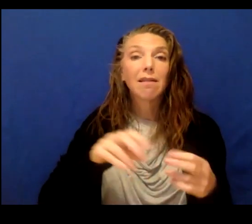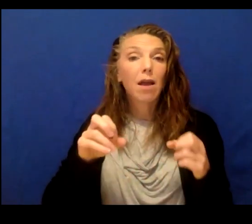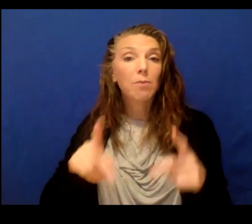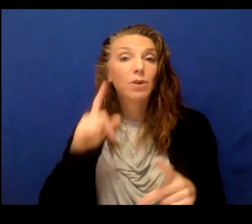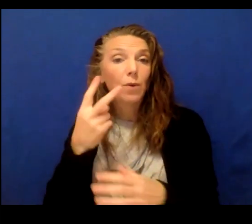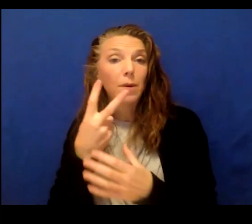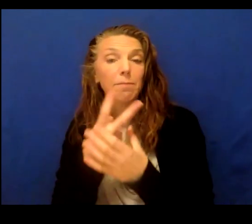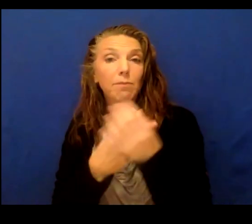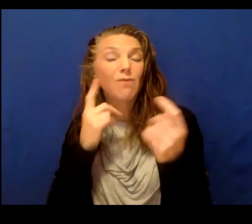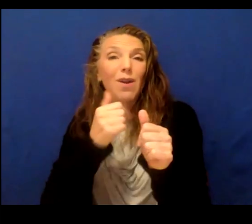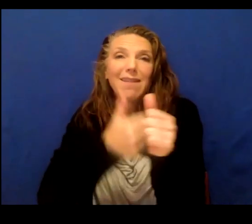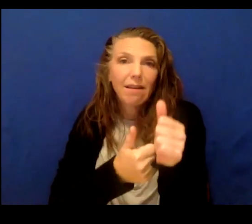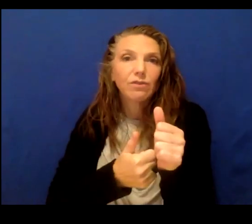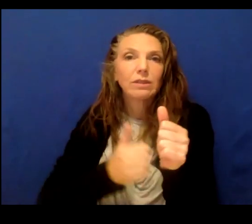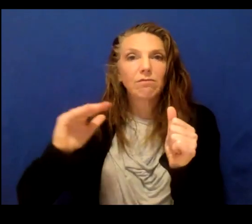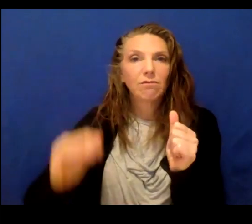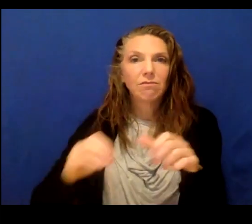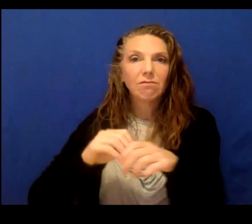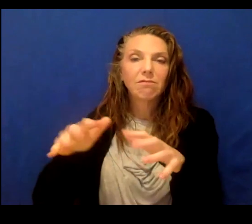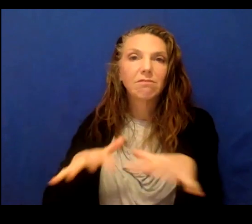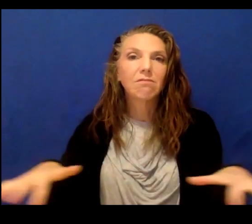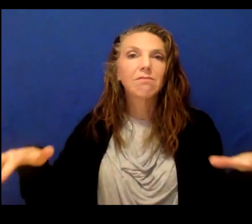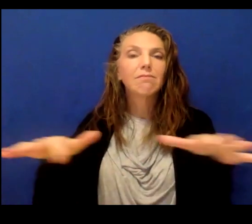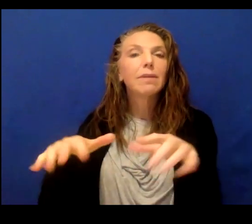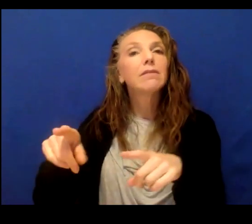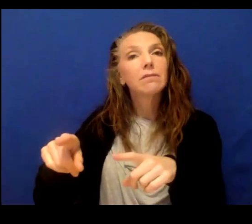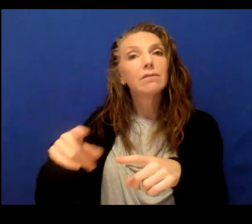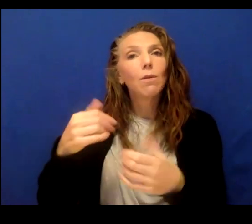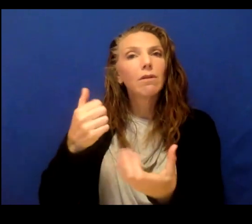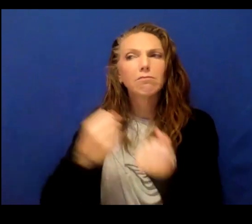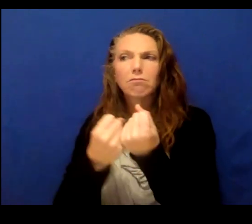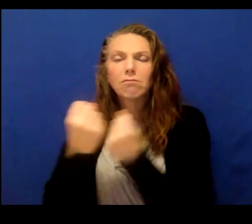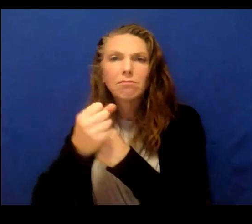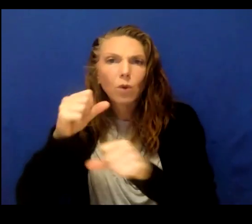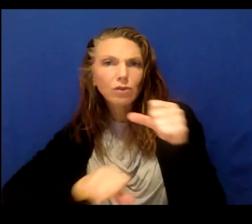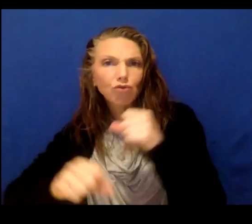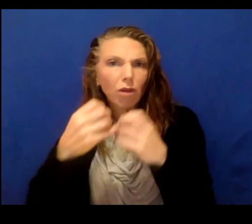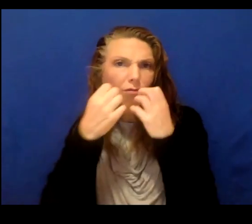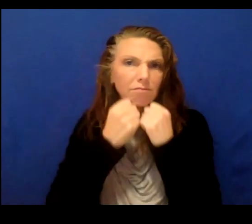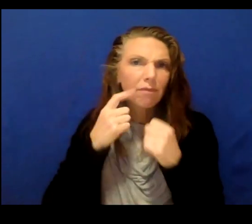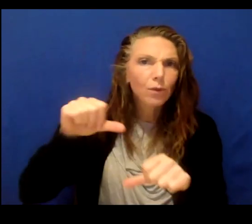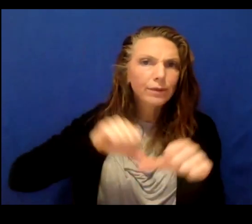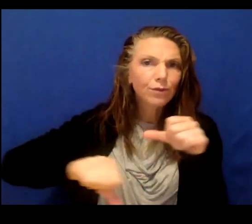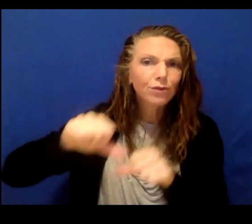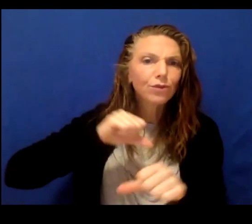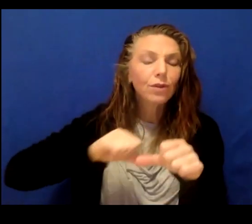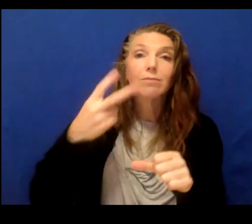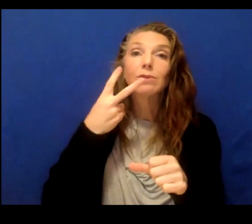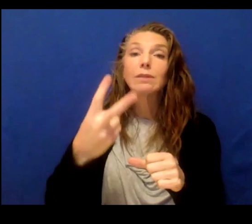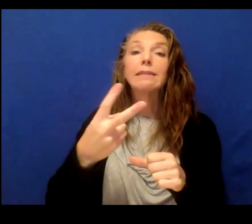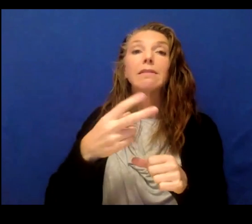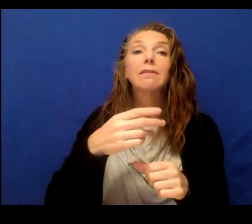both or for every child in the space to help one another and care for one another. And you see visual